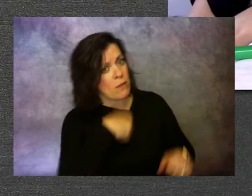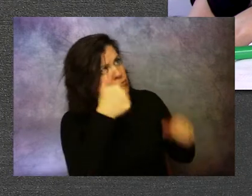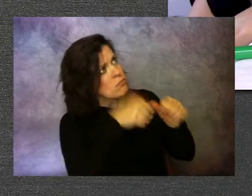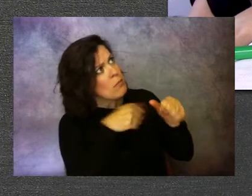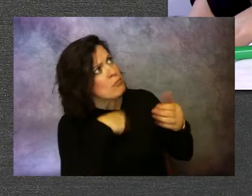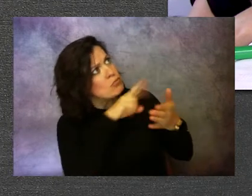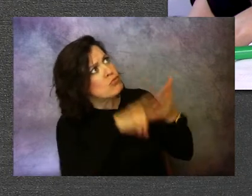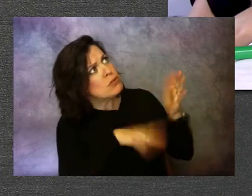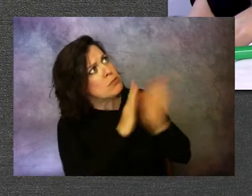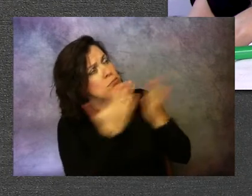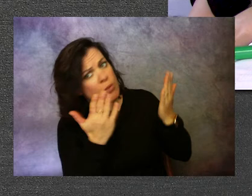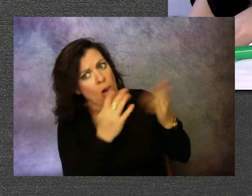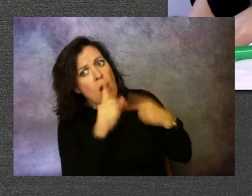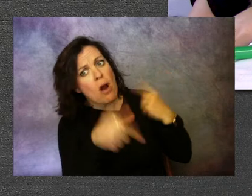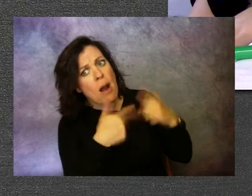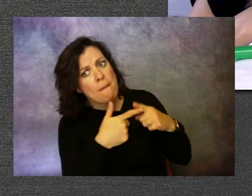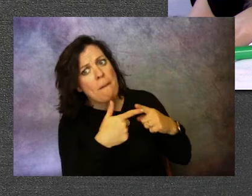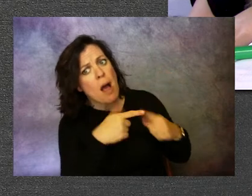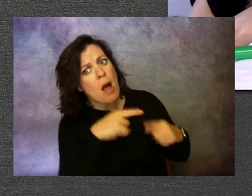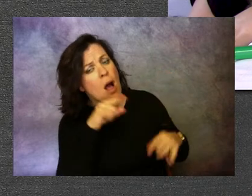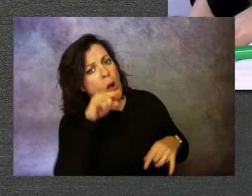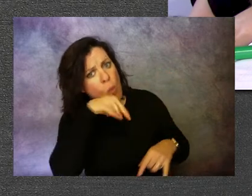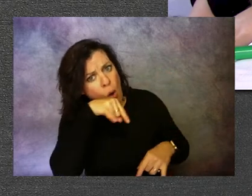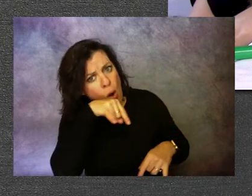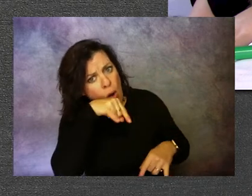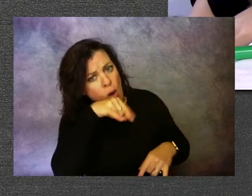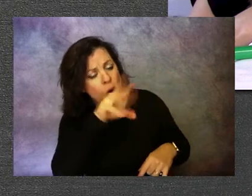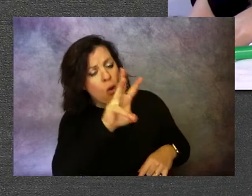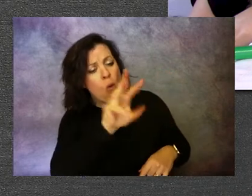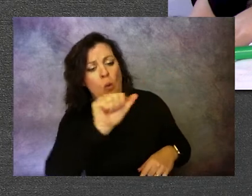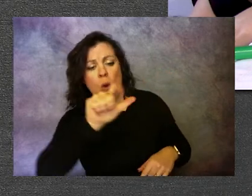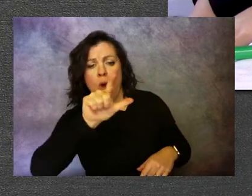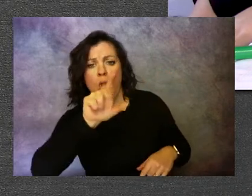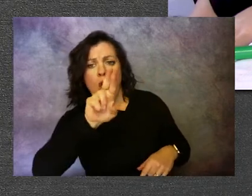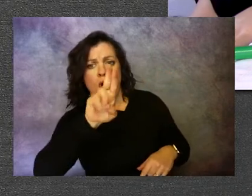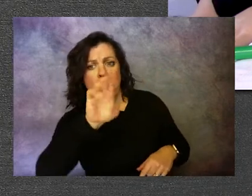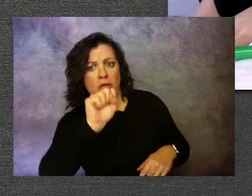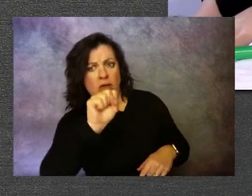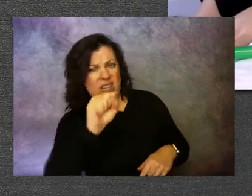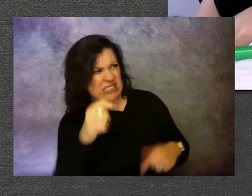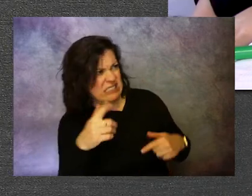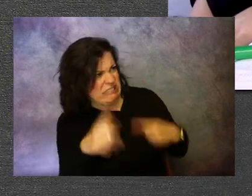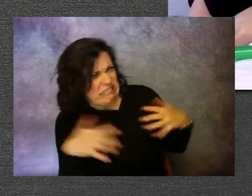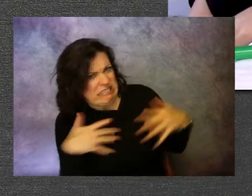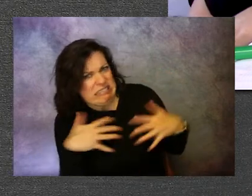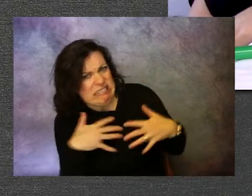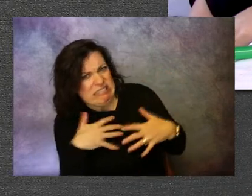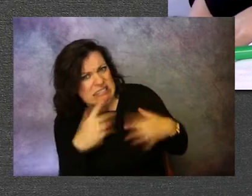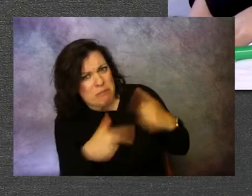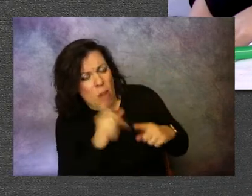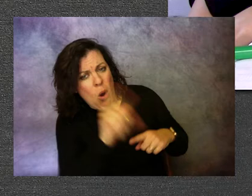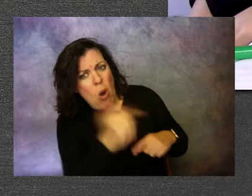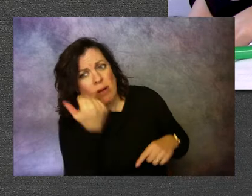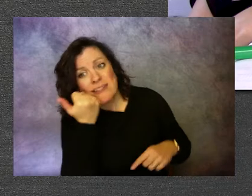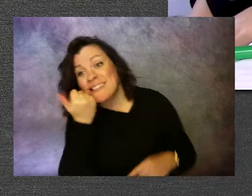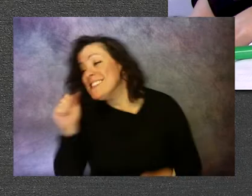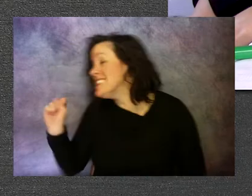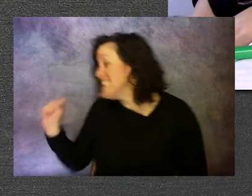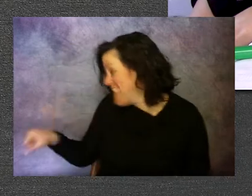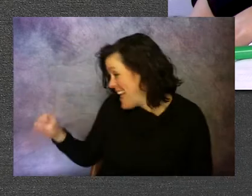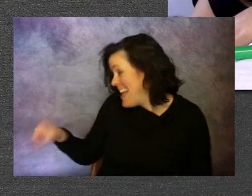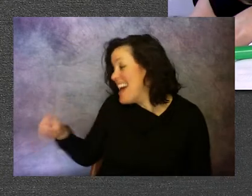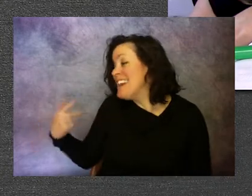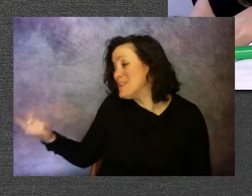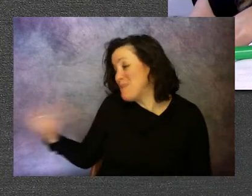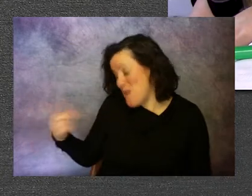about how a walrus was feeling nervous like me. Oh, that's right. We read that book right before you went to